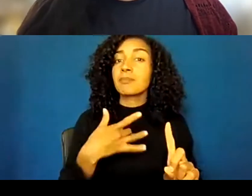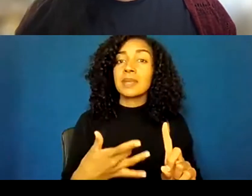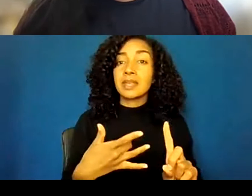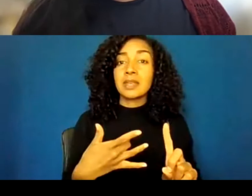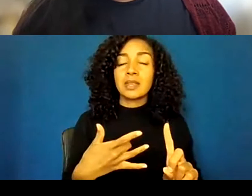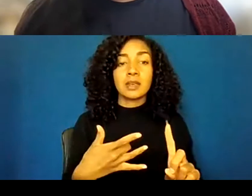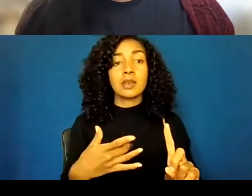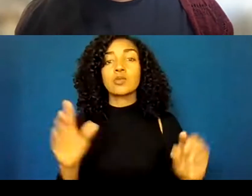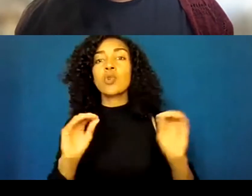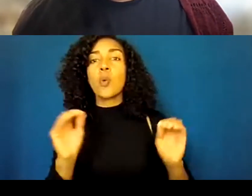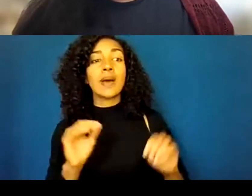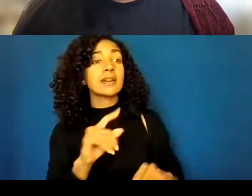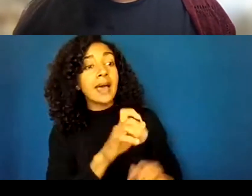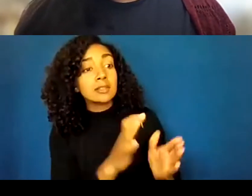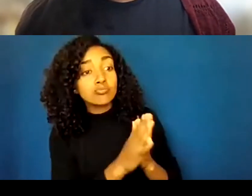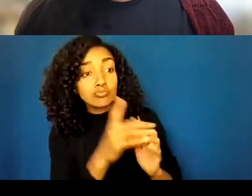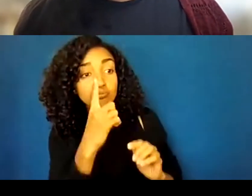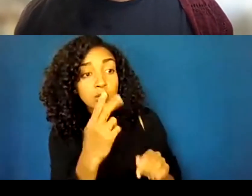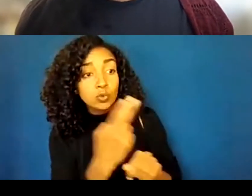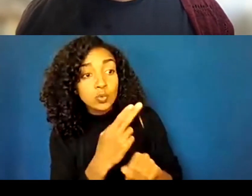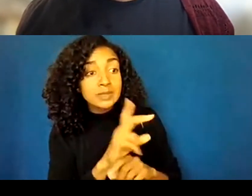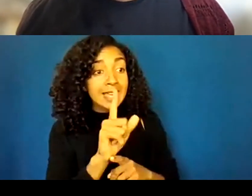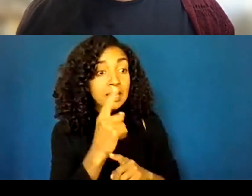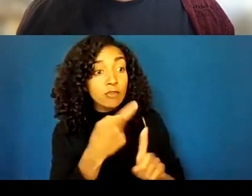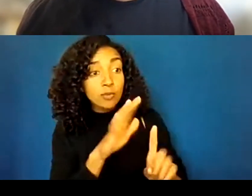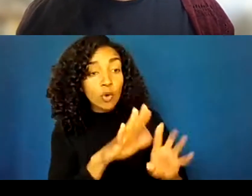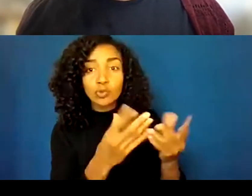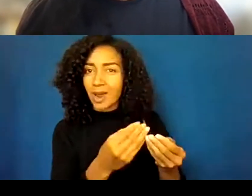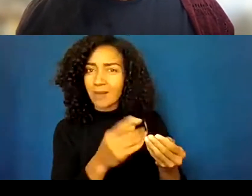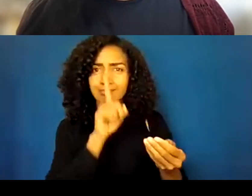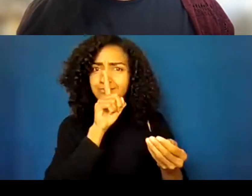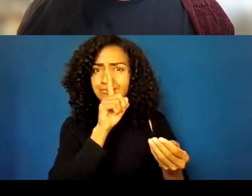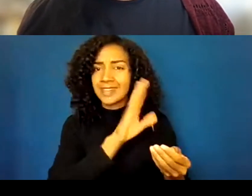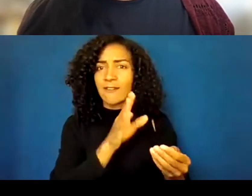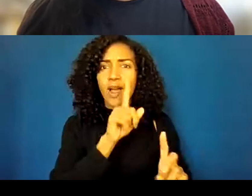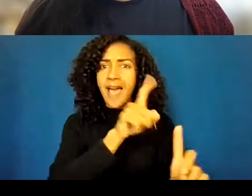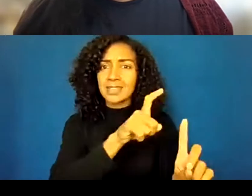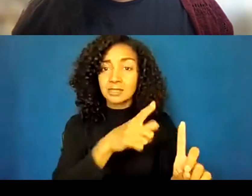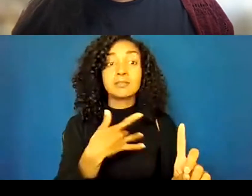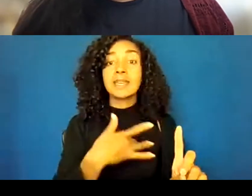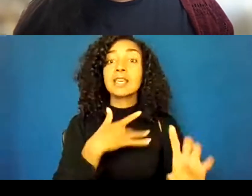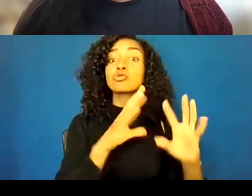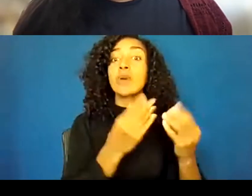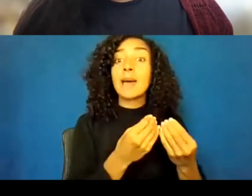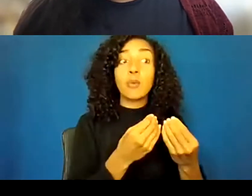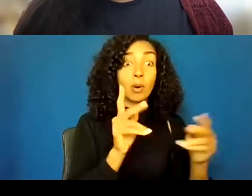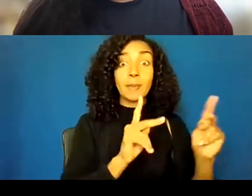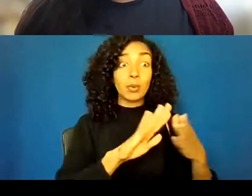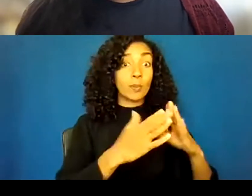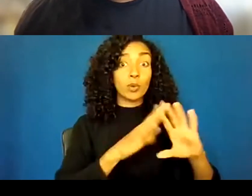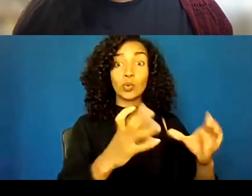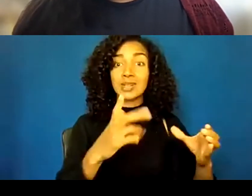data. So tribal people are being utilized in these types of statistics, yet let's go back and find